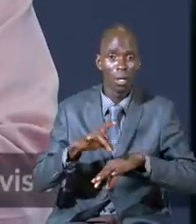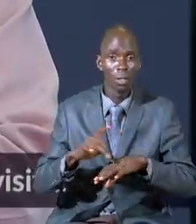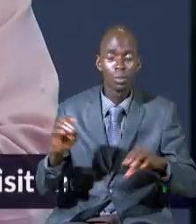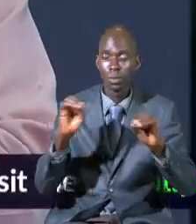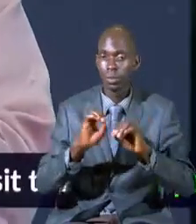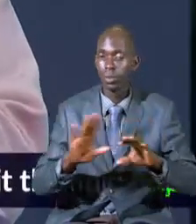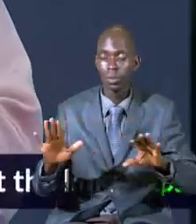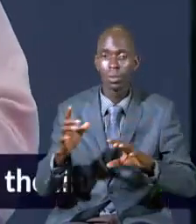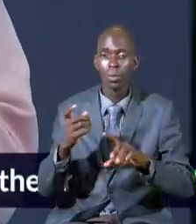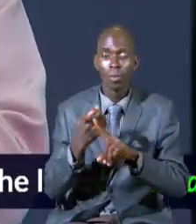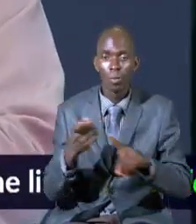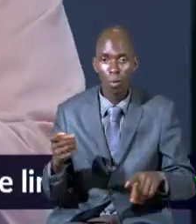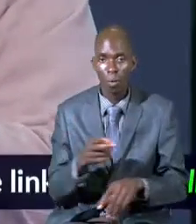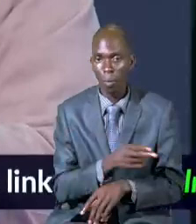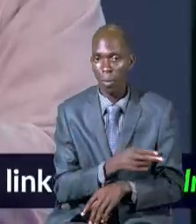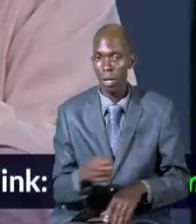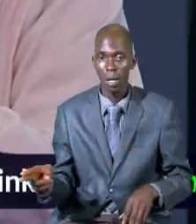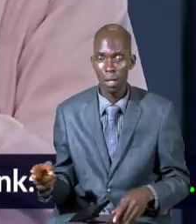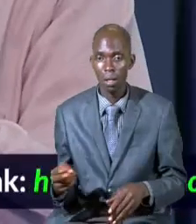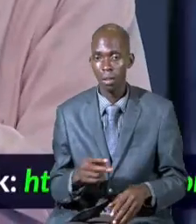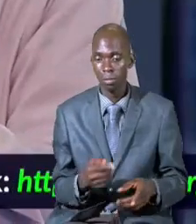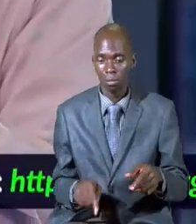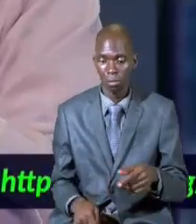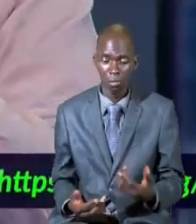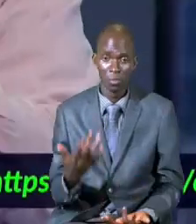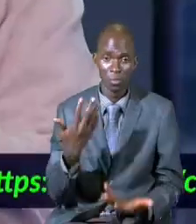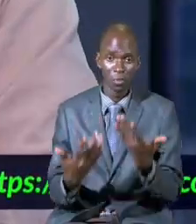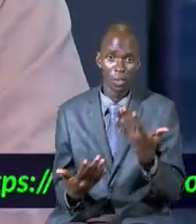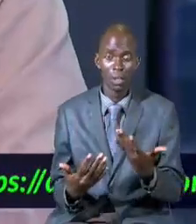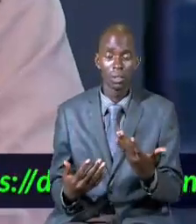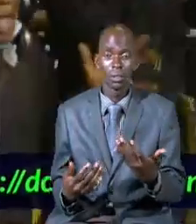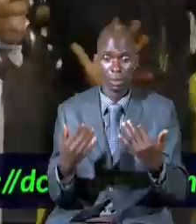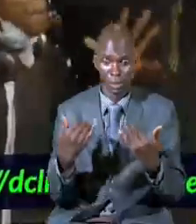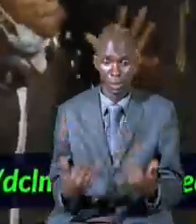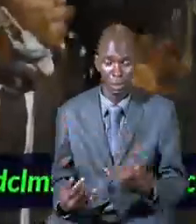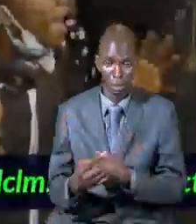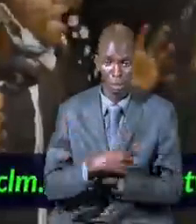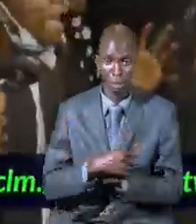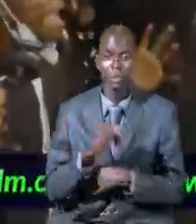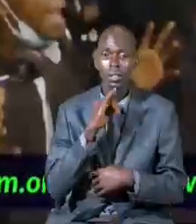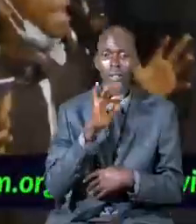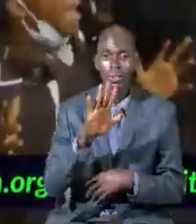change. Today is the day of your miracle.